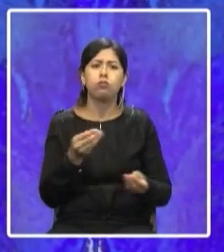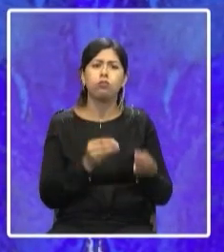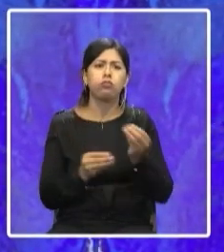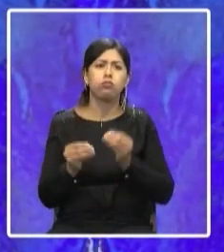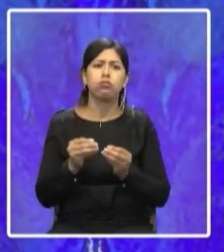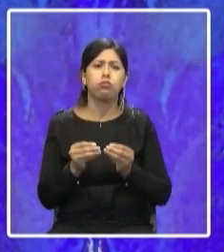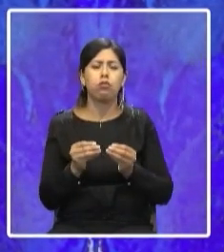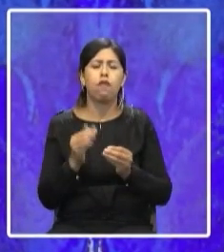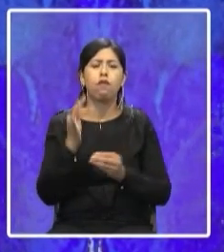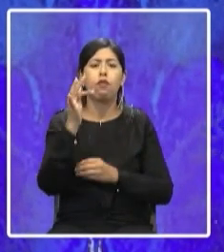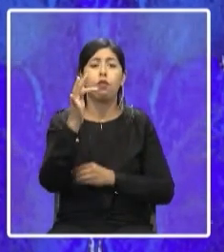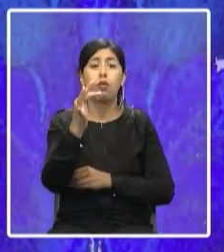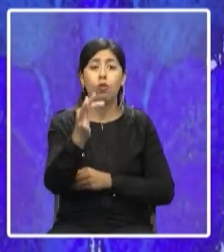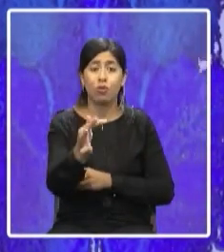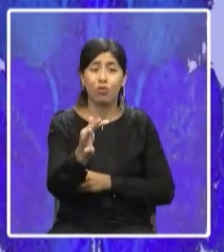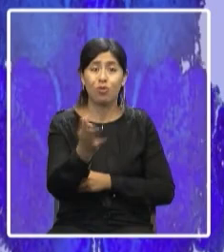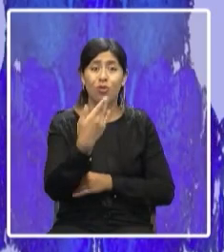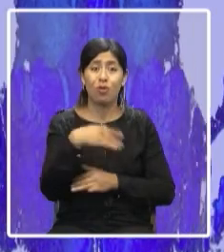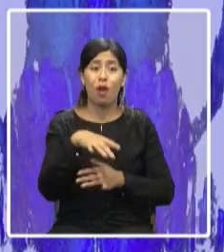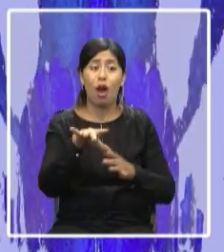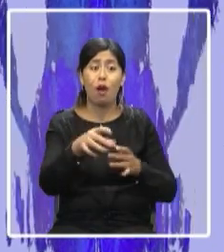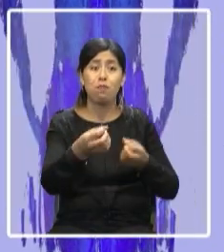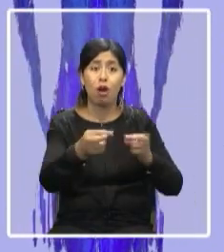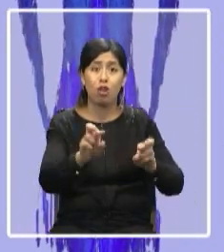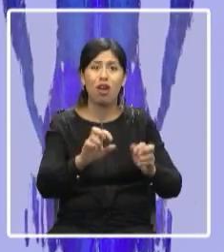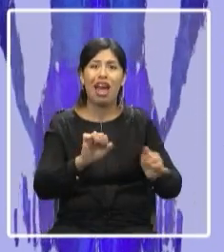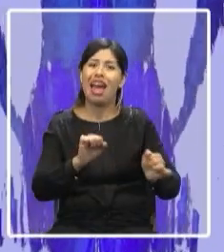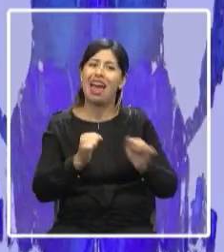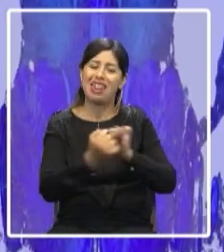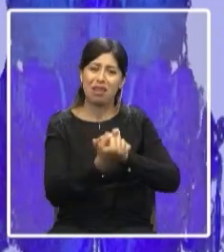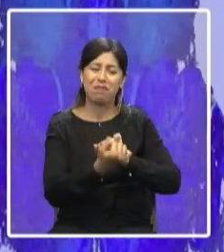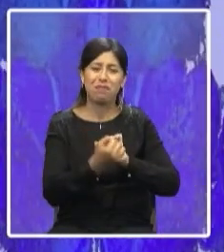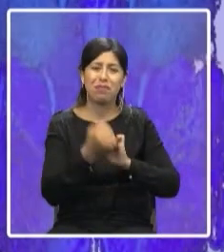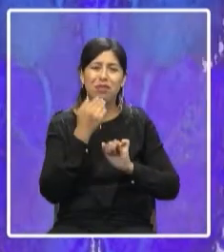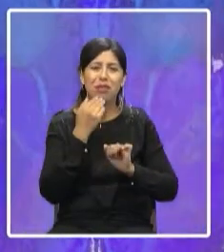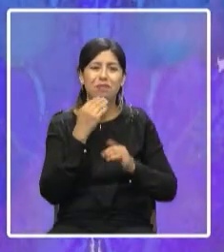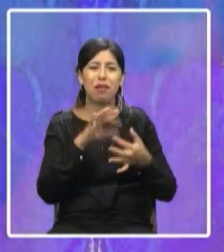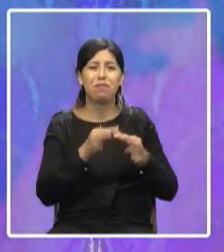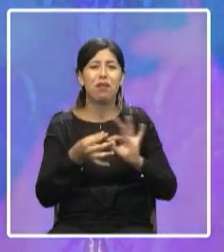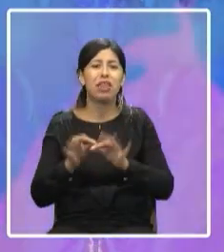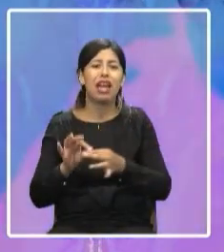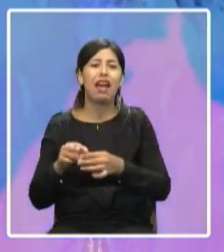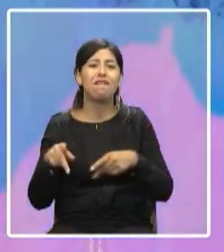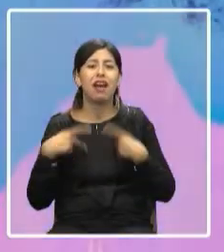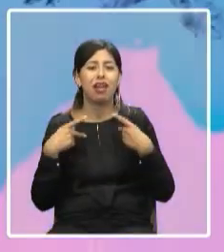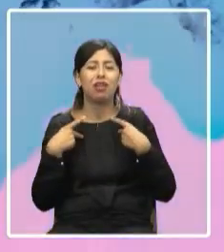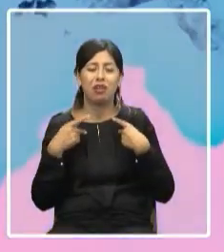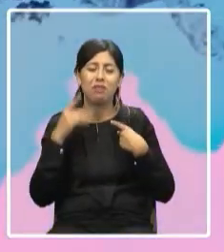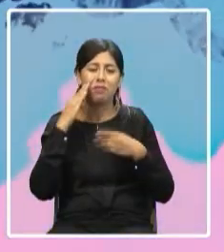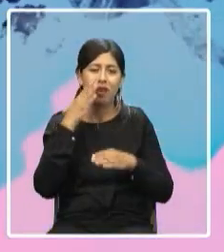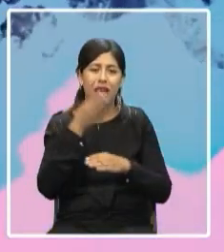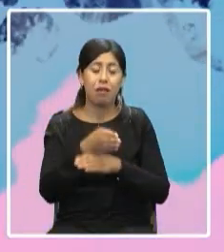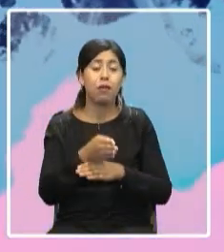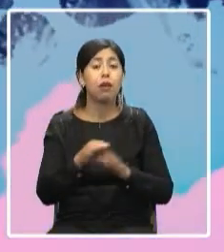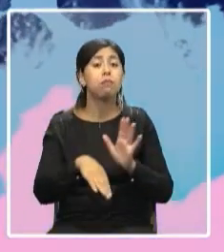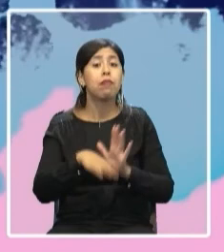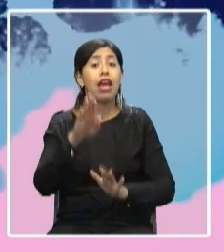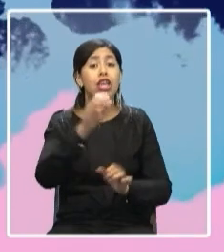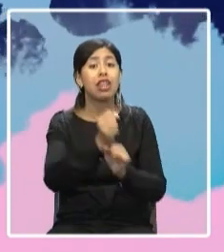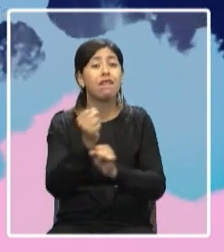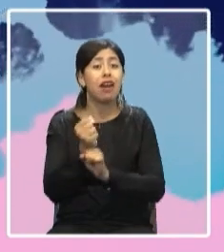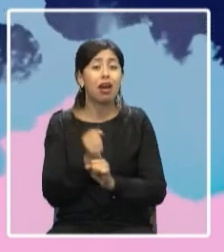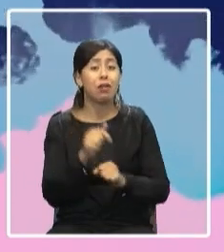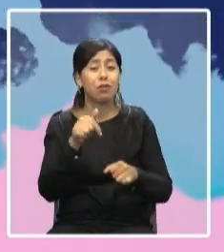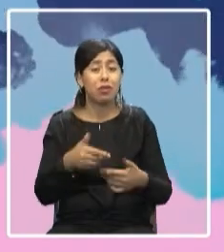today's jobs had yet to be invented a century ago. The job of the present is to shape a